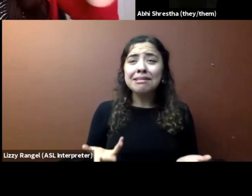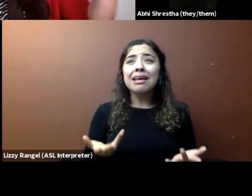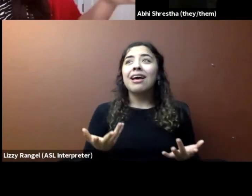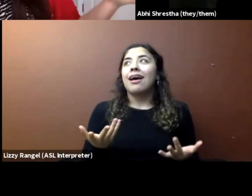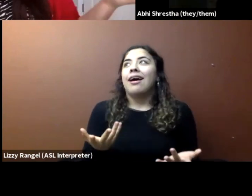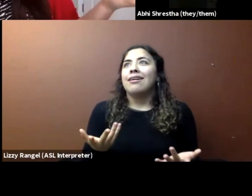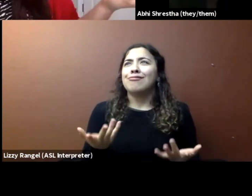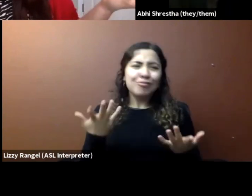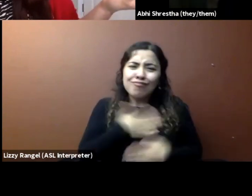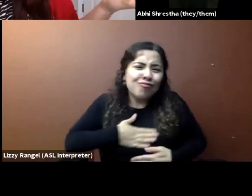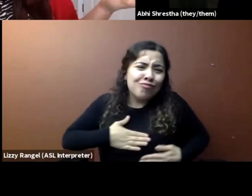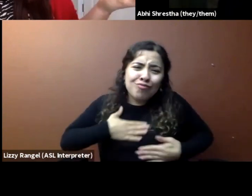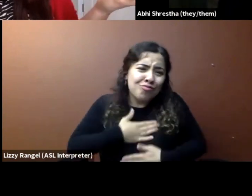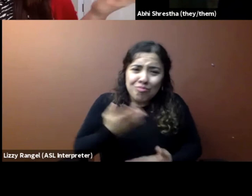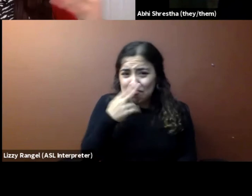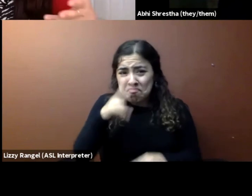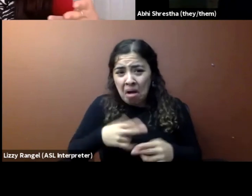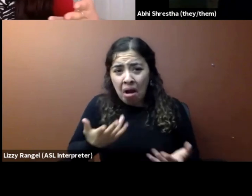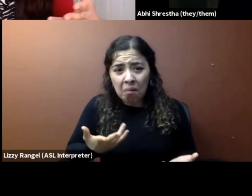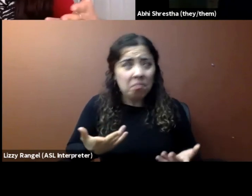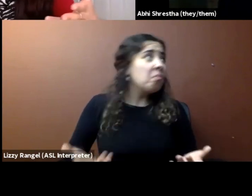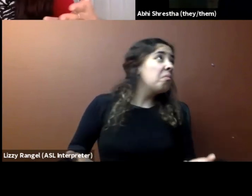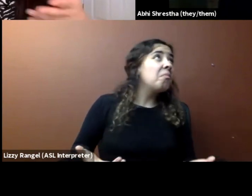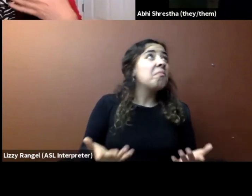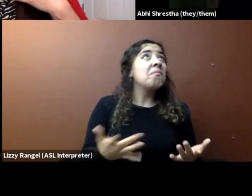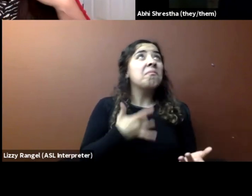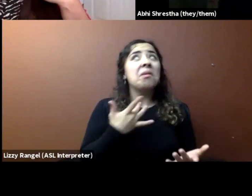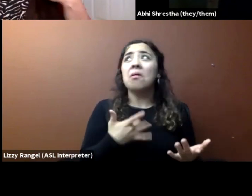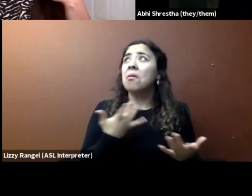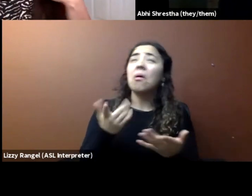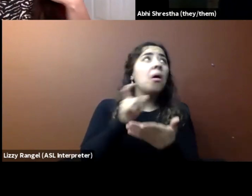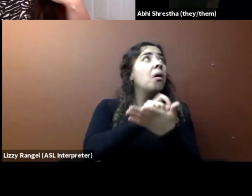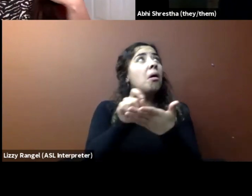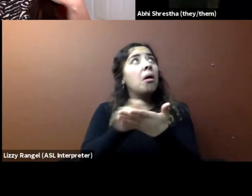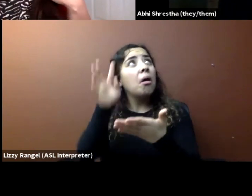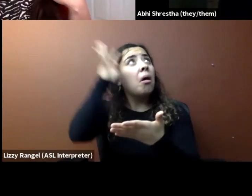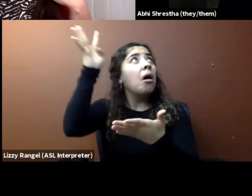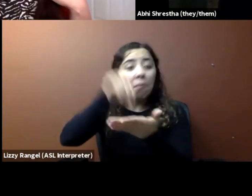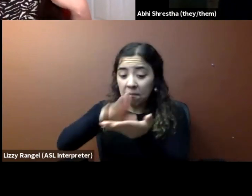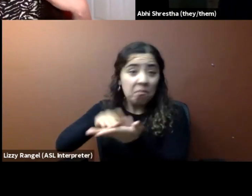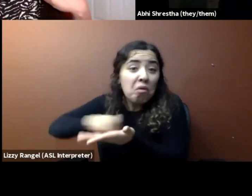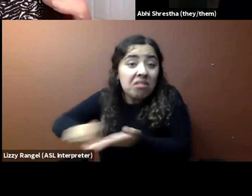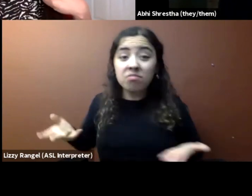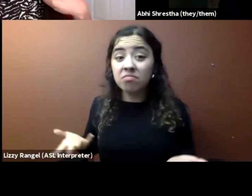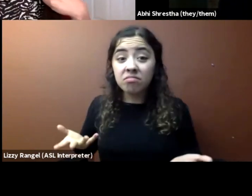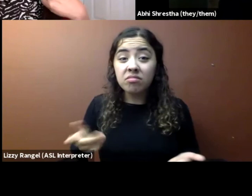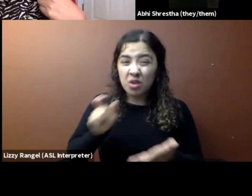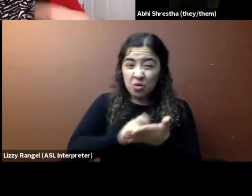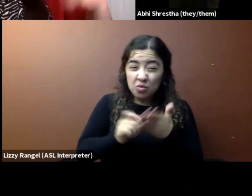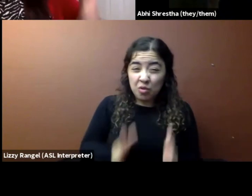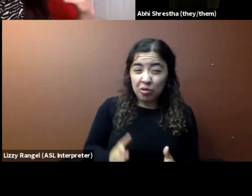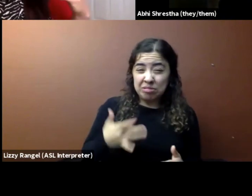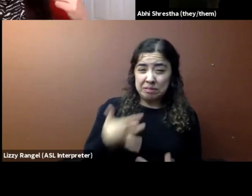just fun with it and do whatever comes to mind. I think as writers, we often